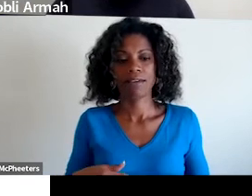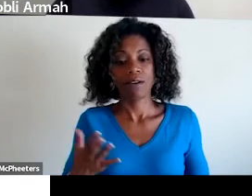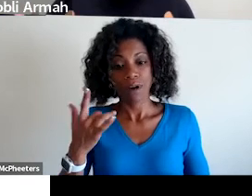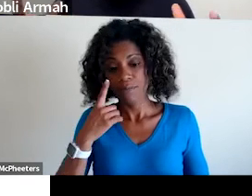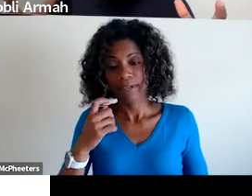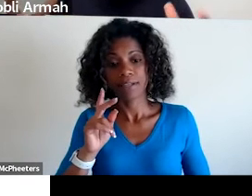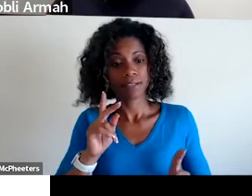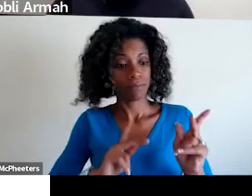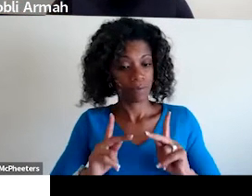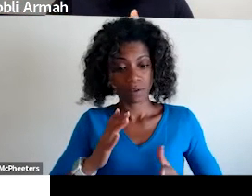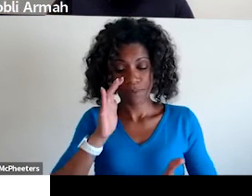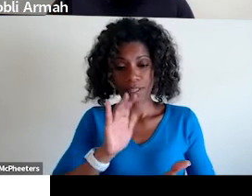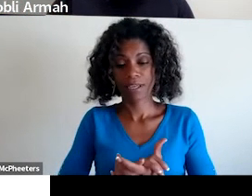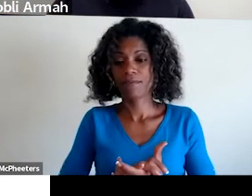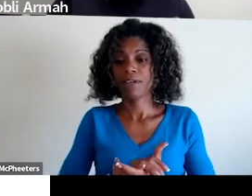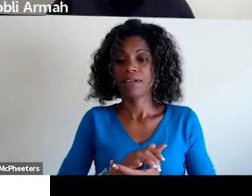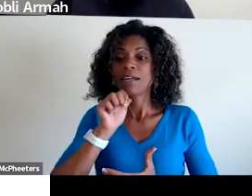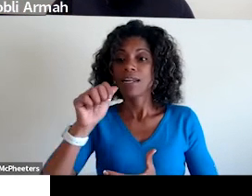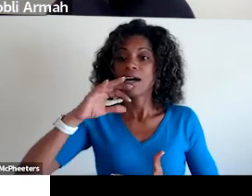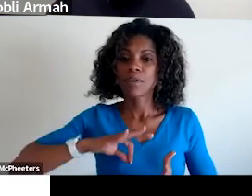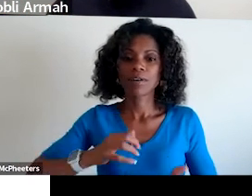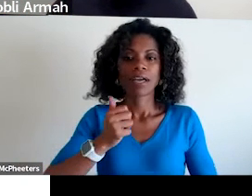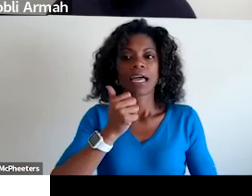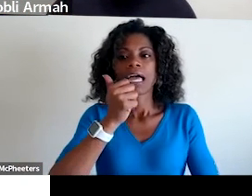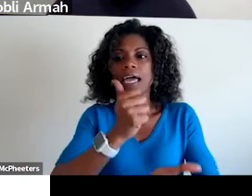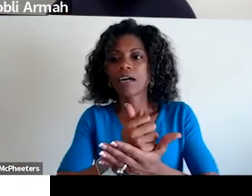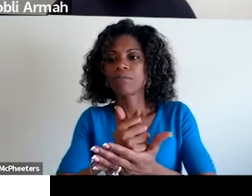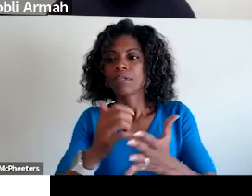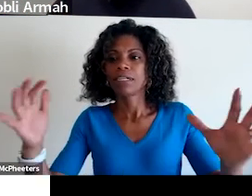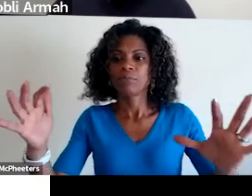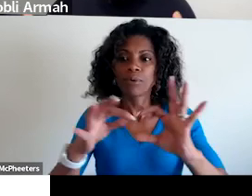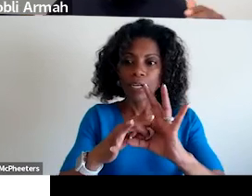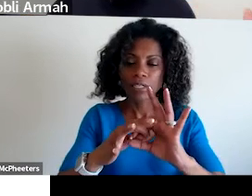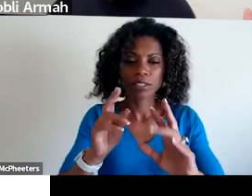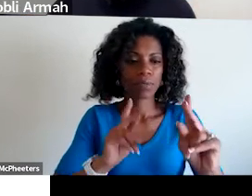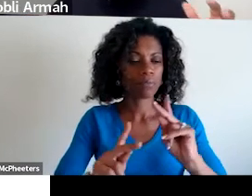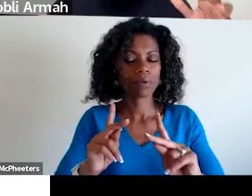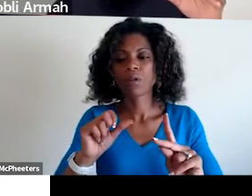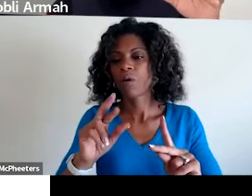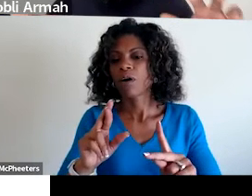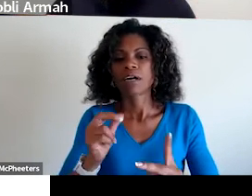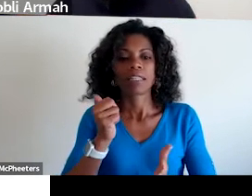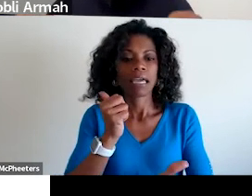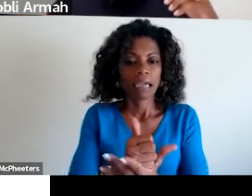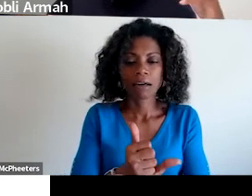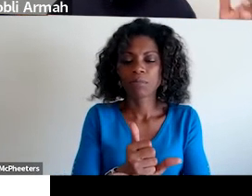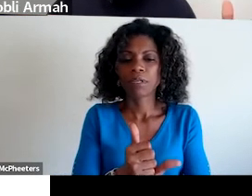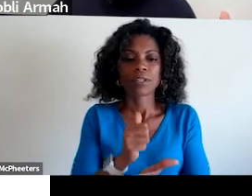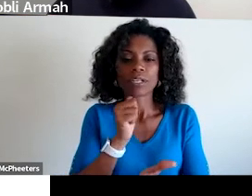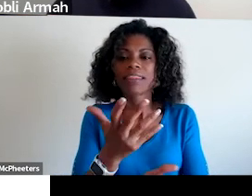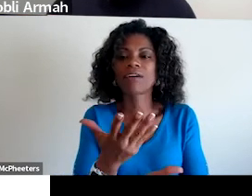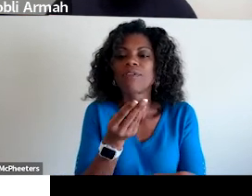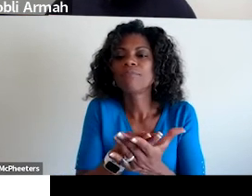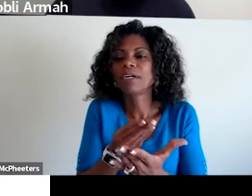and foundations help bridge, incentivize, and test new ideas. But we know that nonprofits, small businesses,